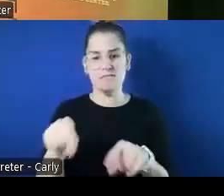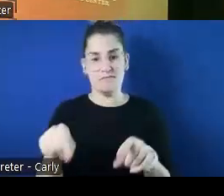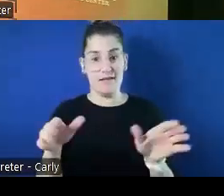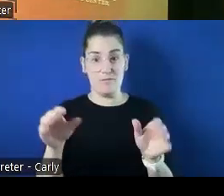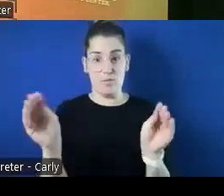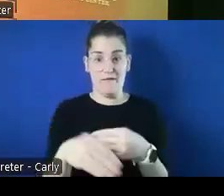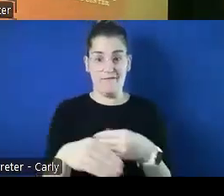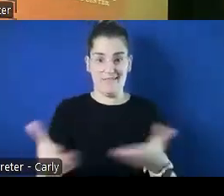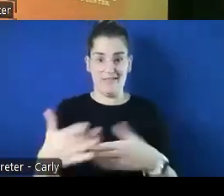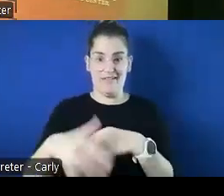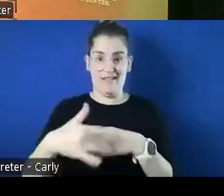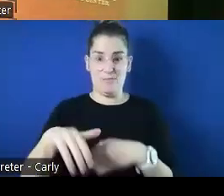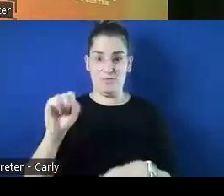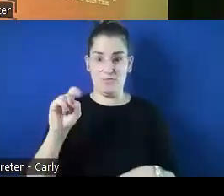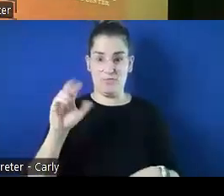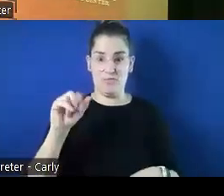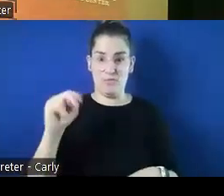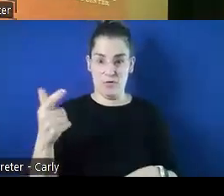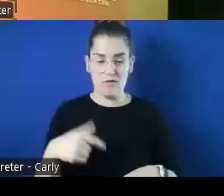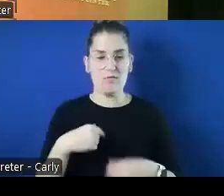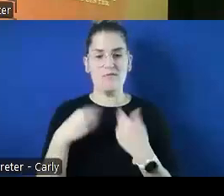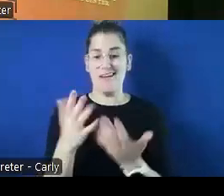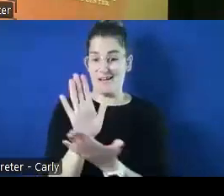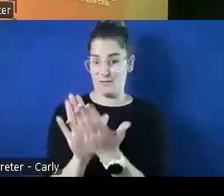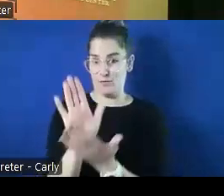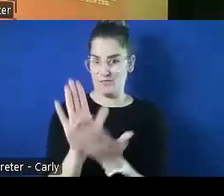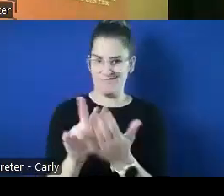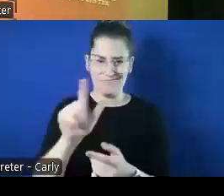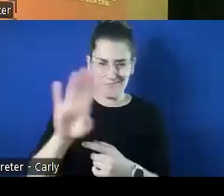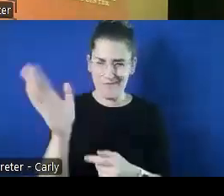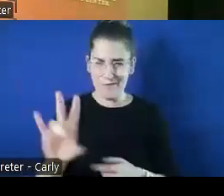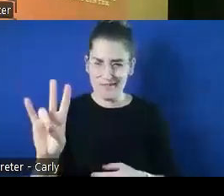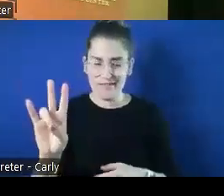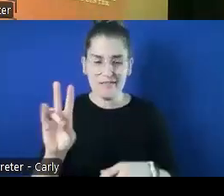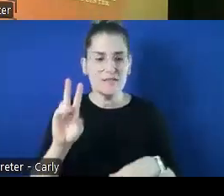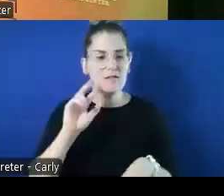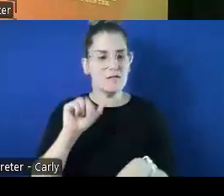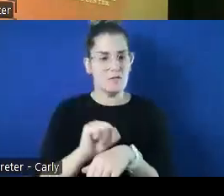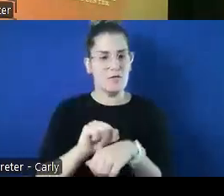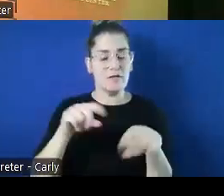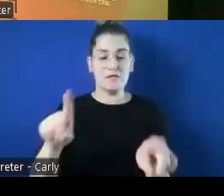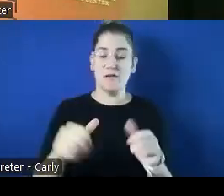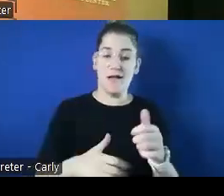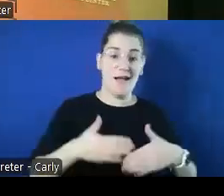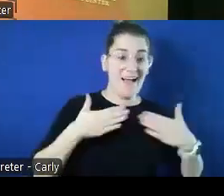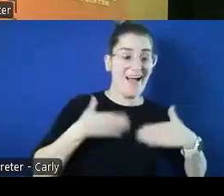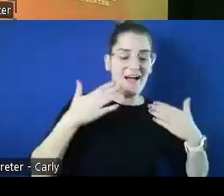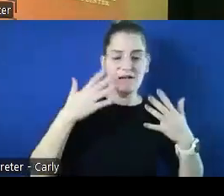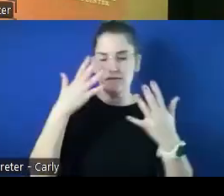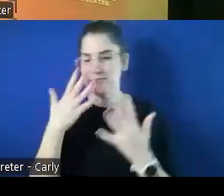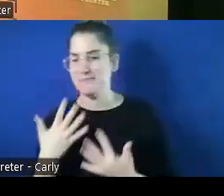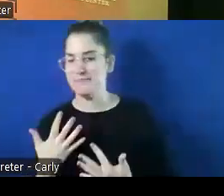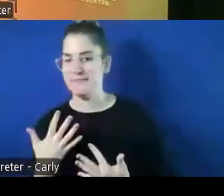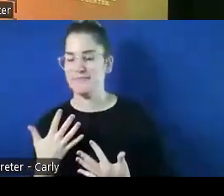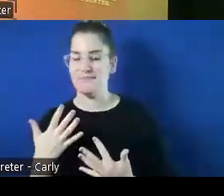are available to provide in-person services 24/7. They work with patients during their happiest moments, their saddest moments,